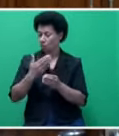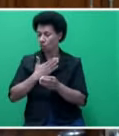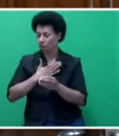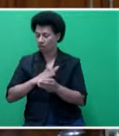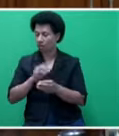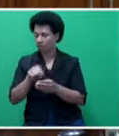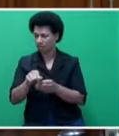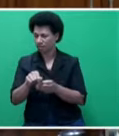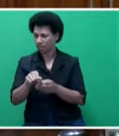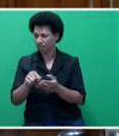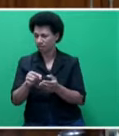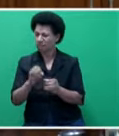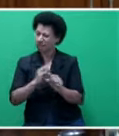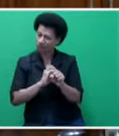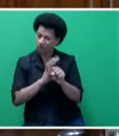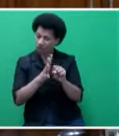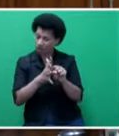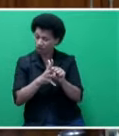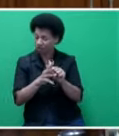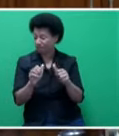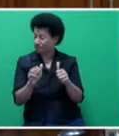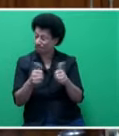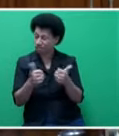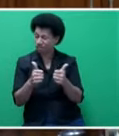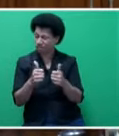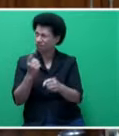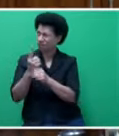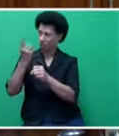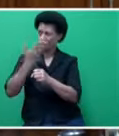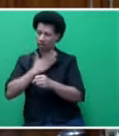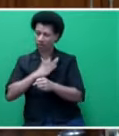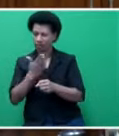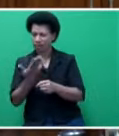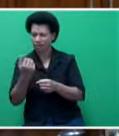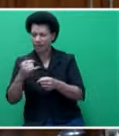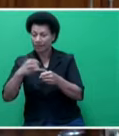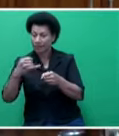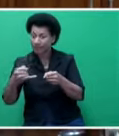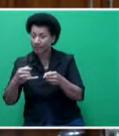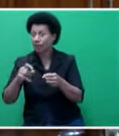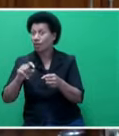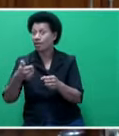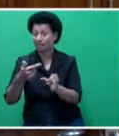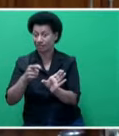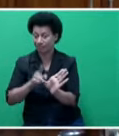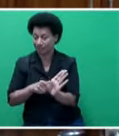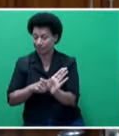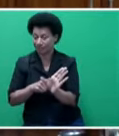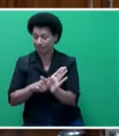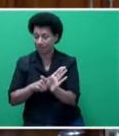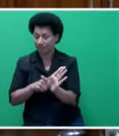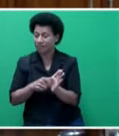God willing, if COVID-19 say finishes or we have a vaccine in the middle of next year or the end of next year, and